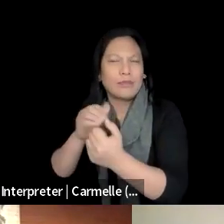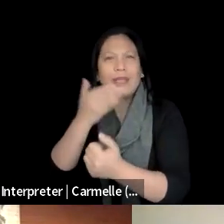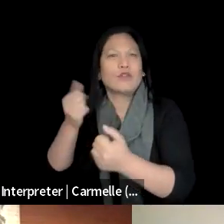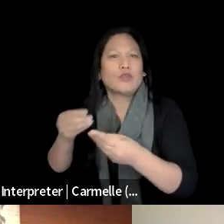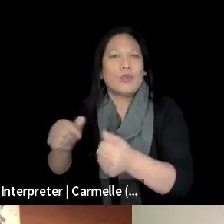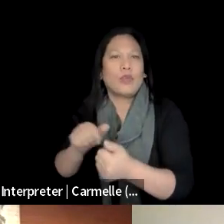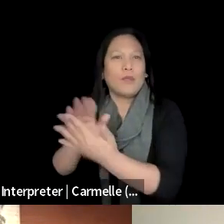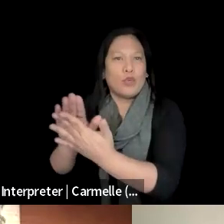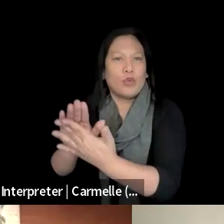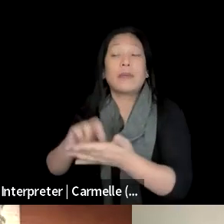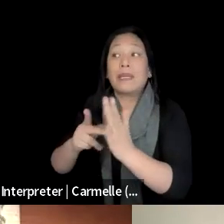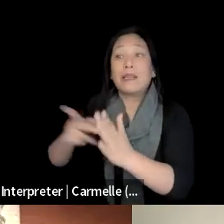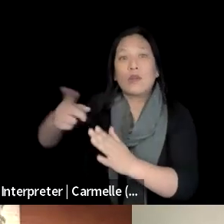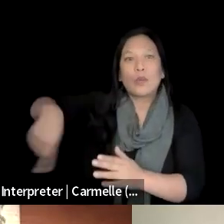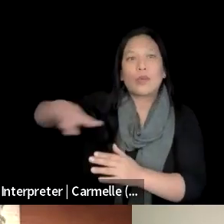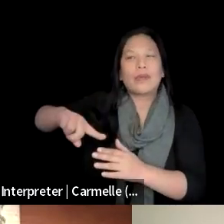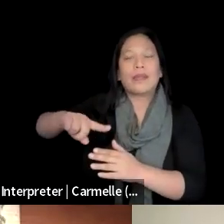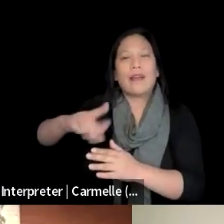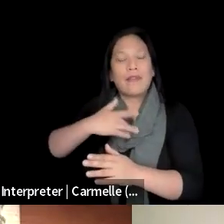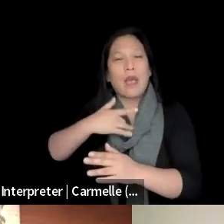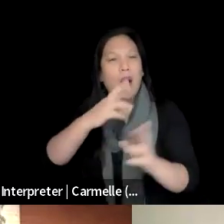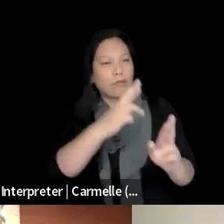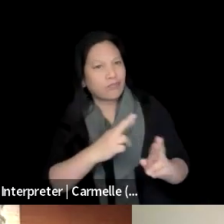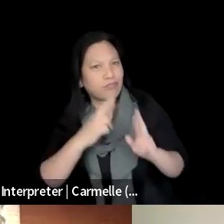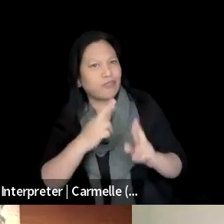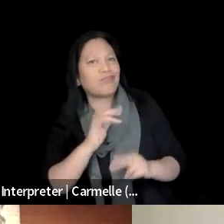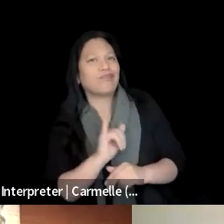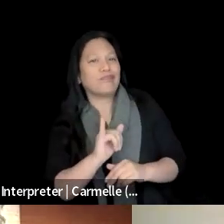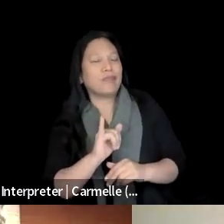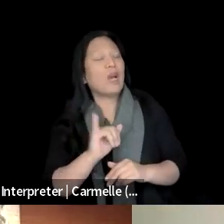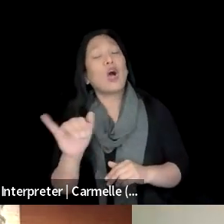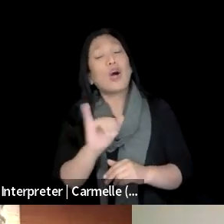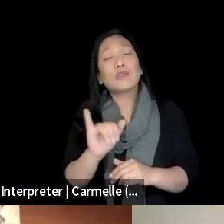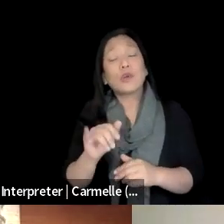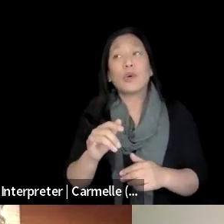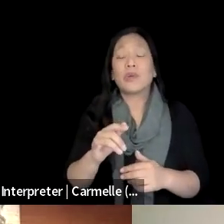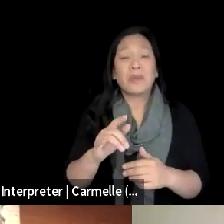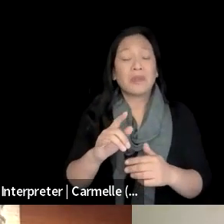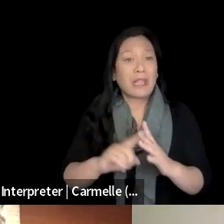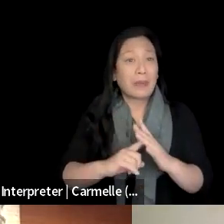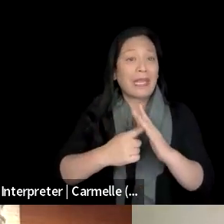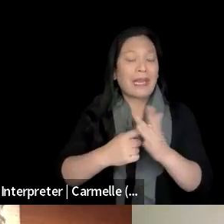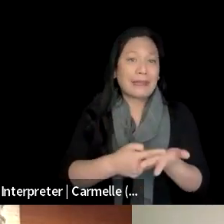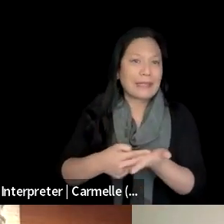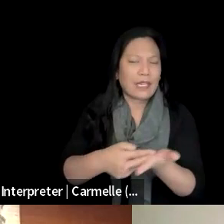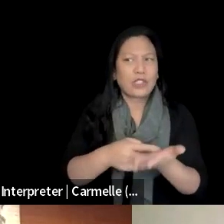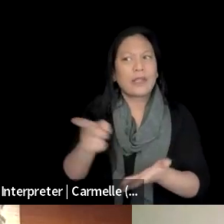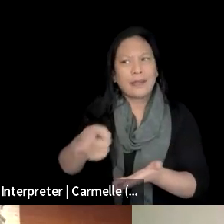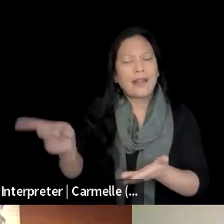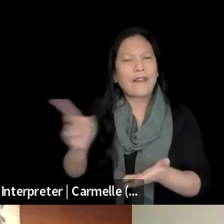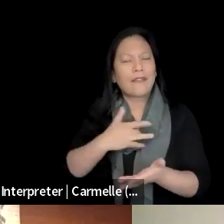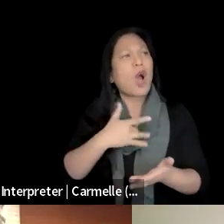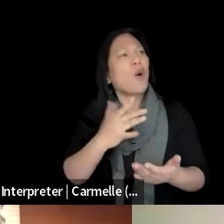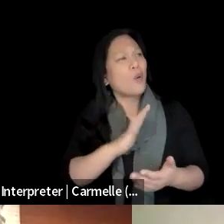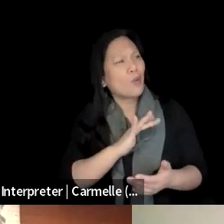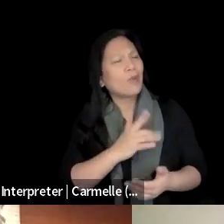like respected or like they have some sort of agency from the beginning of the process, which, I think a lot of people might feel that anyway. But